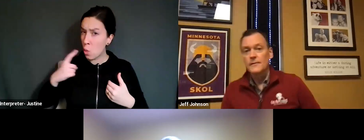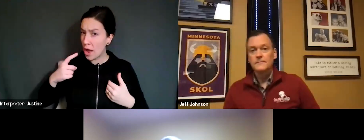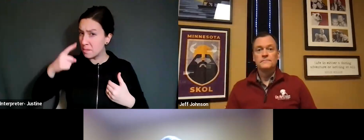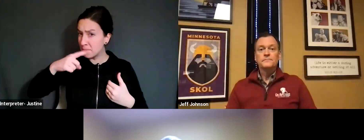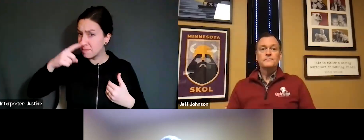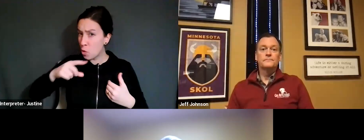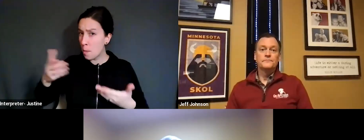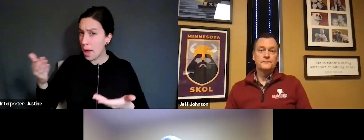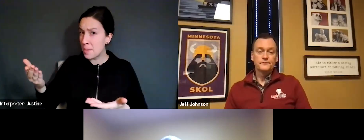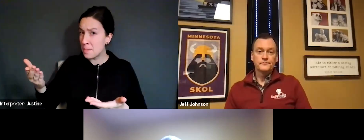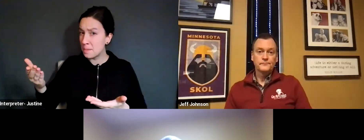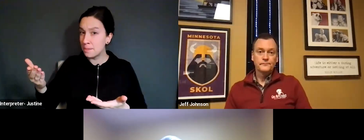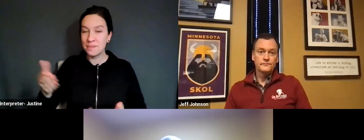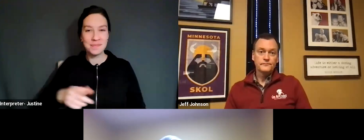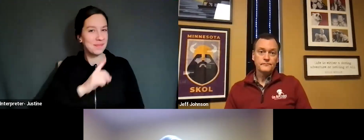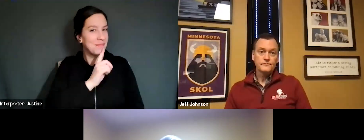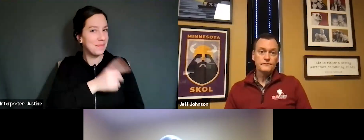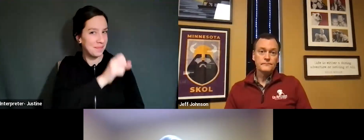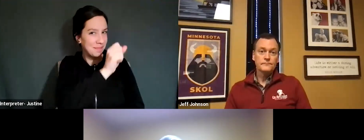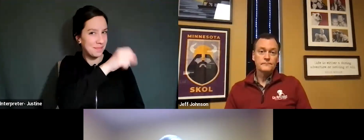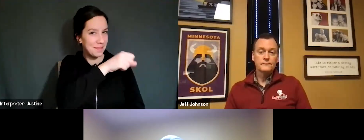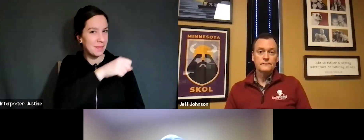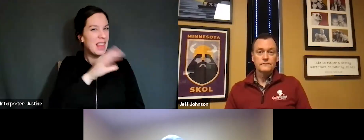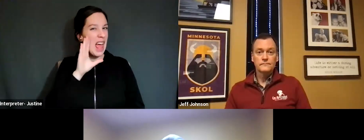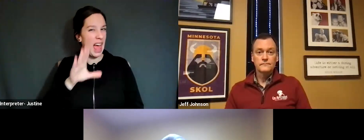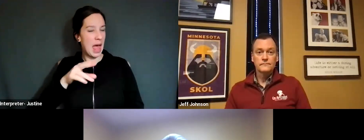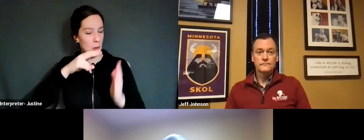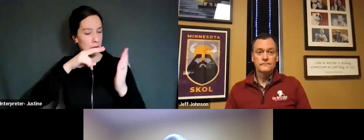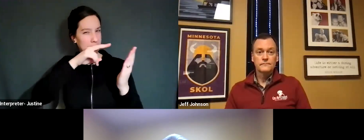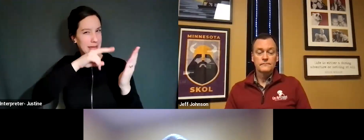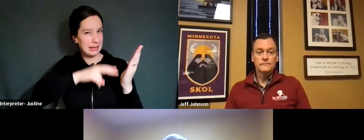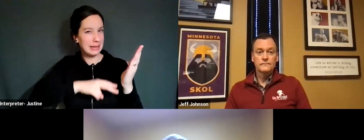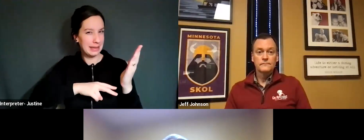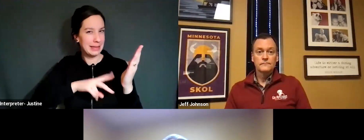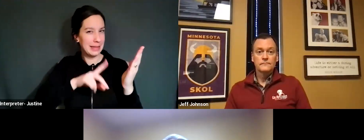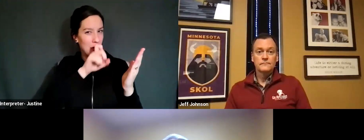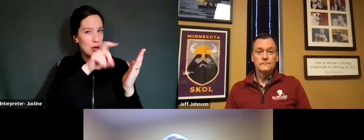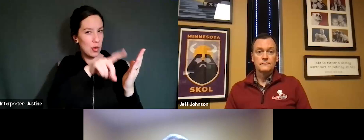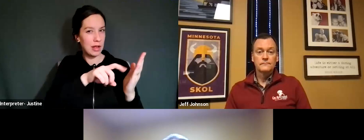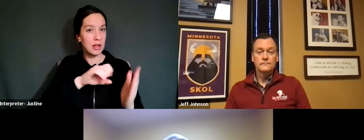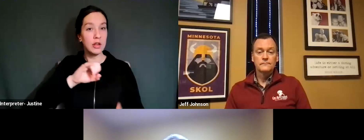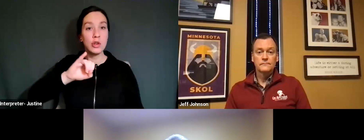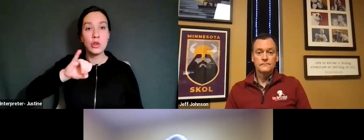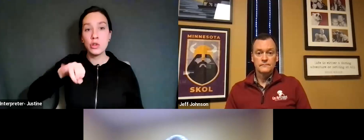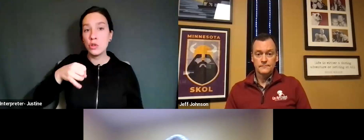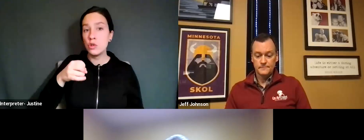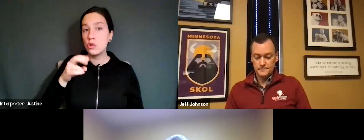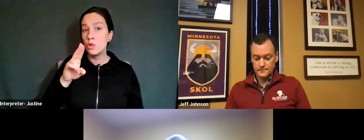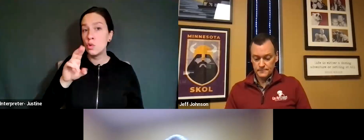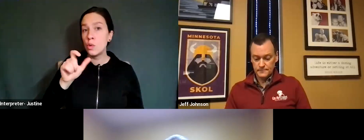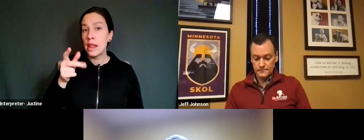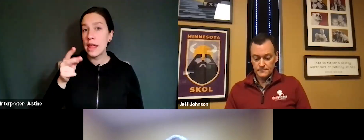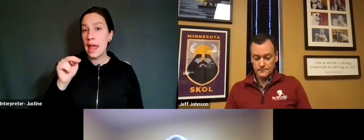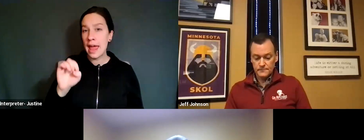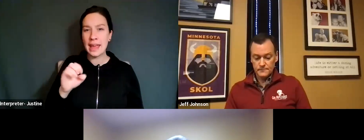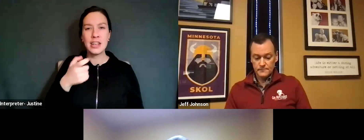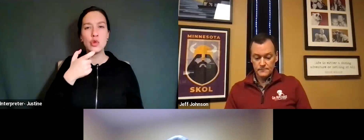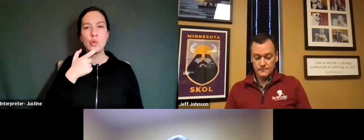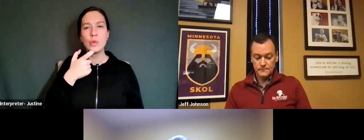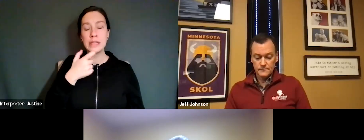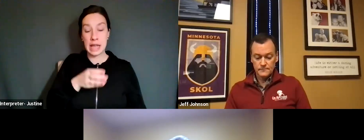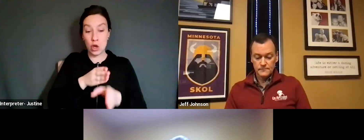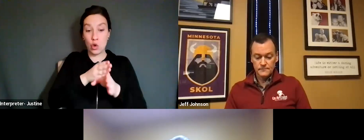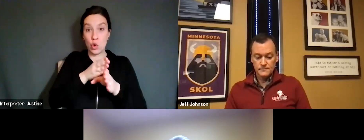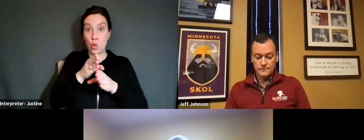Great, yes, I will just pop in and voice these questions from time to time. But Julianne, you mentioned career change dogs as we know